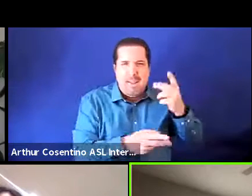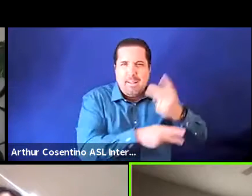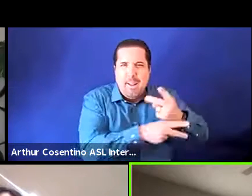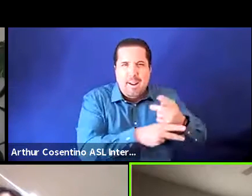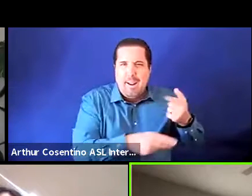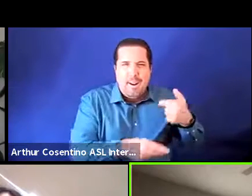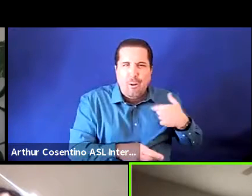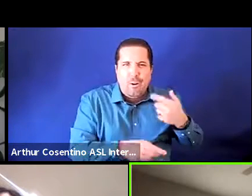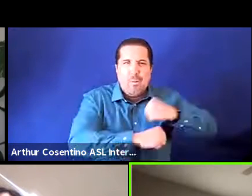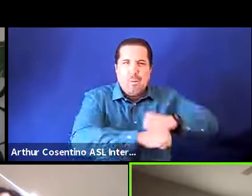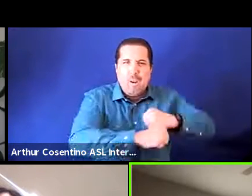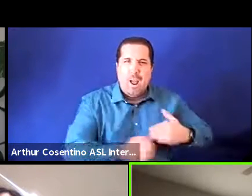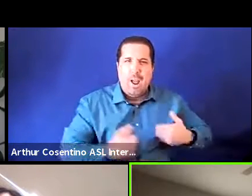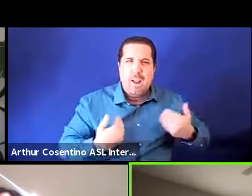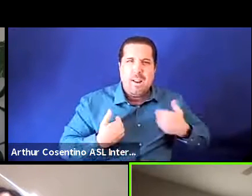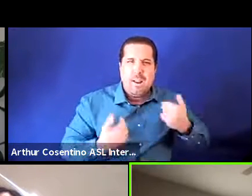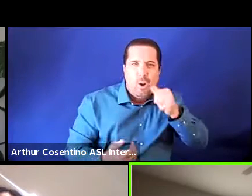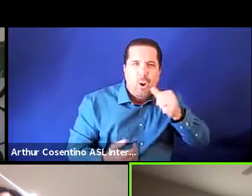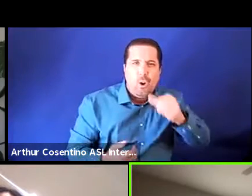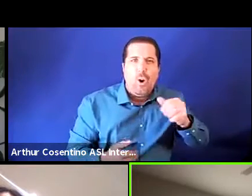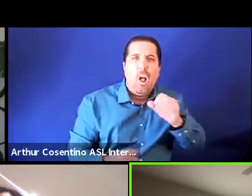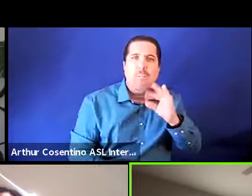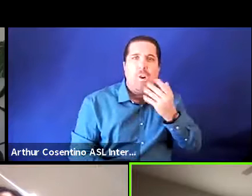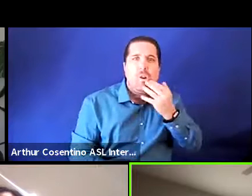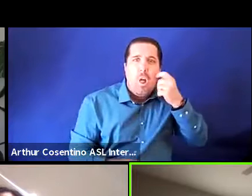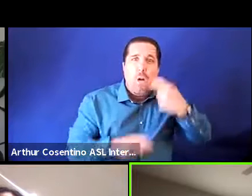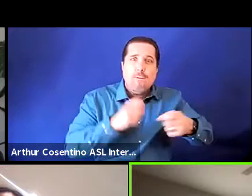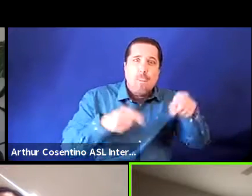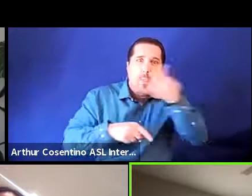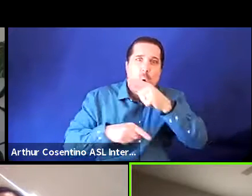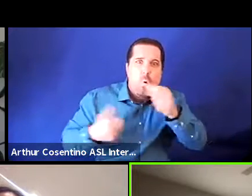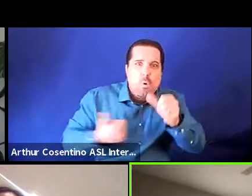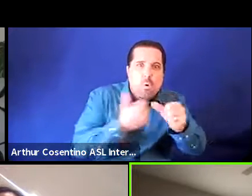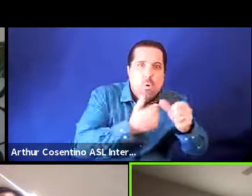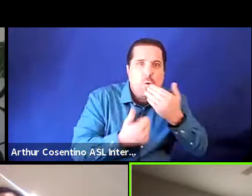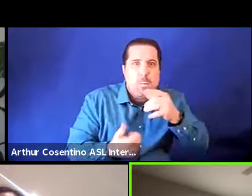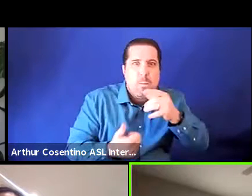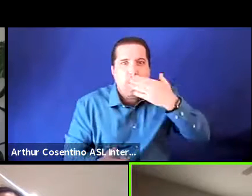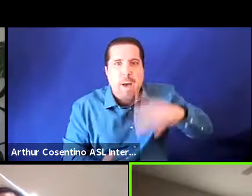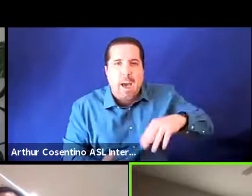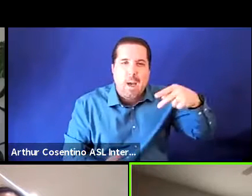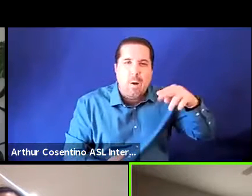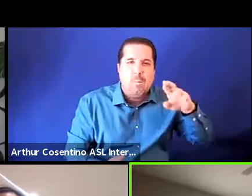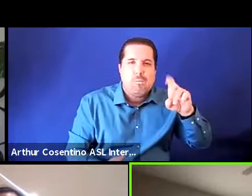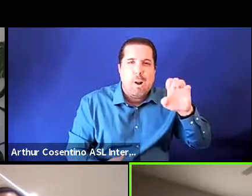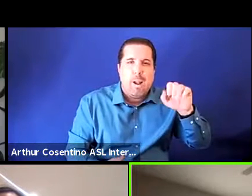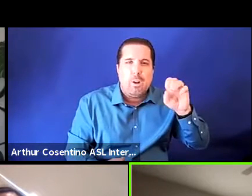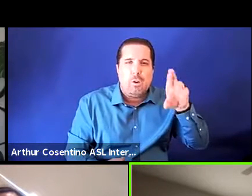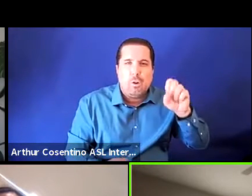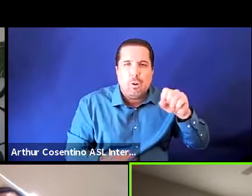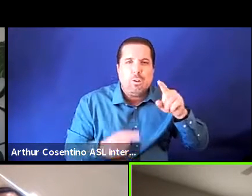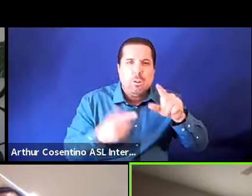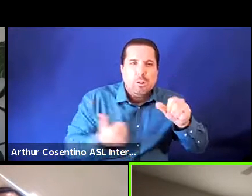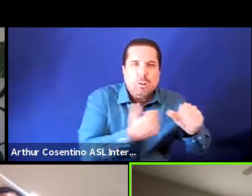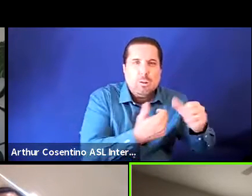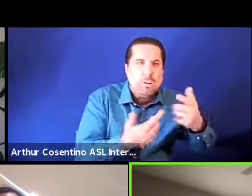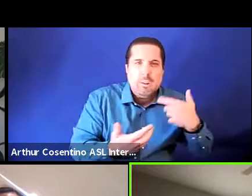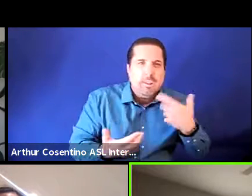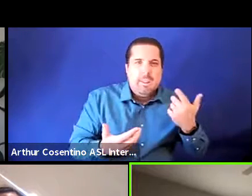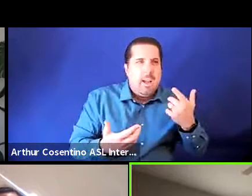really protect young girls of color in school from predators and school security guards who often went after the